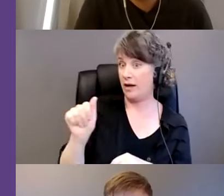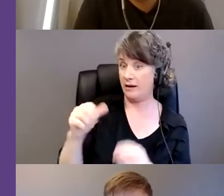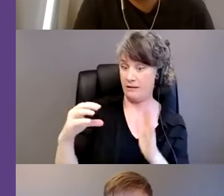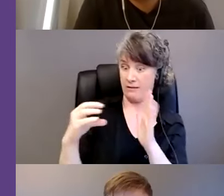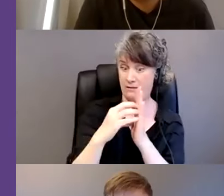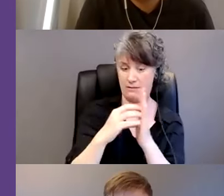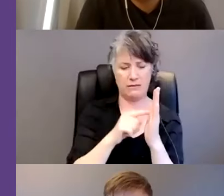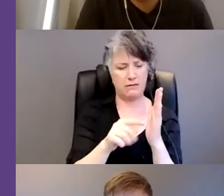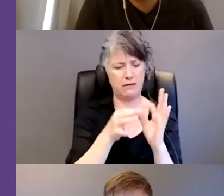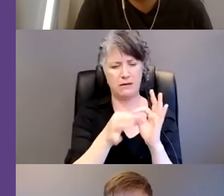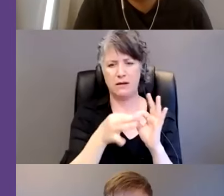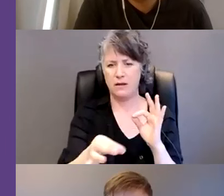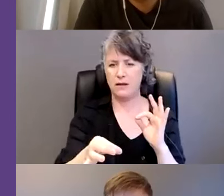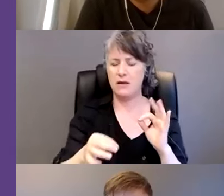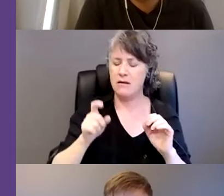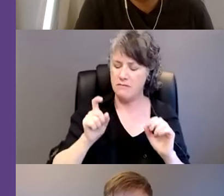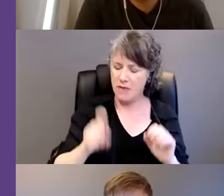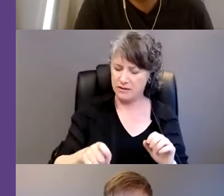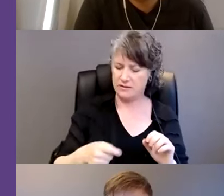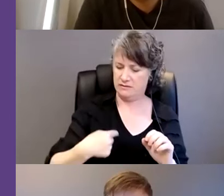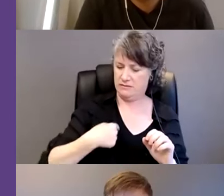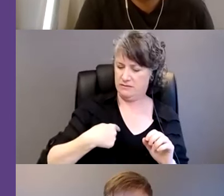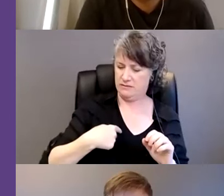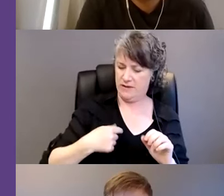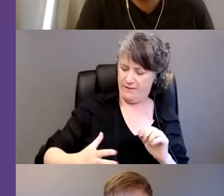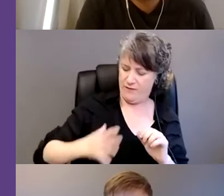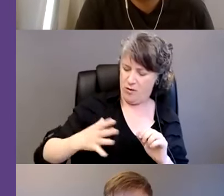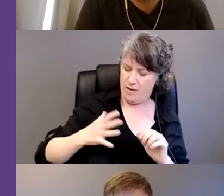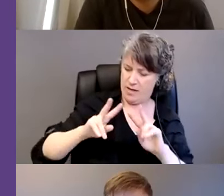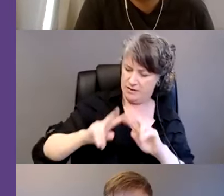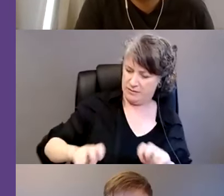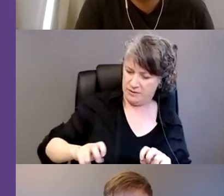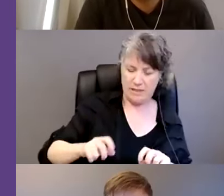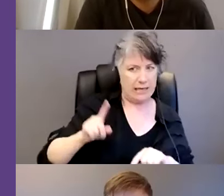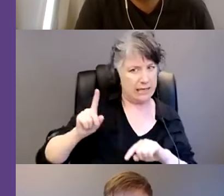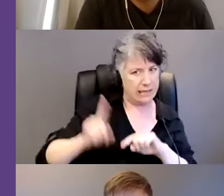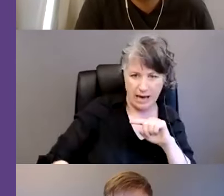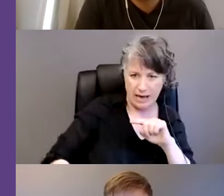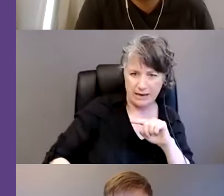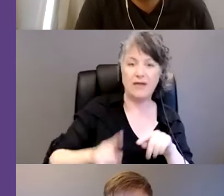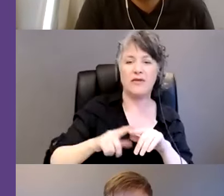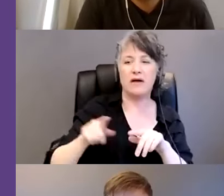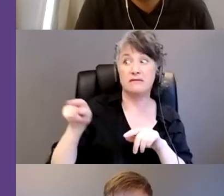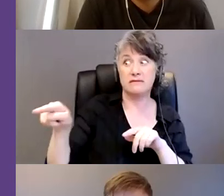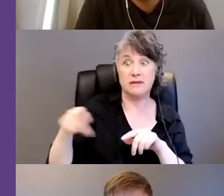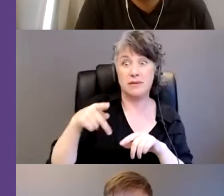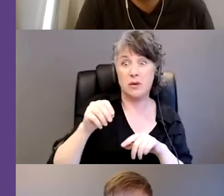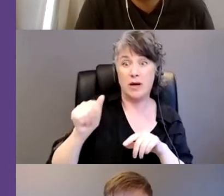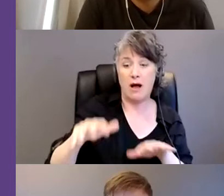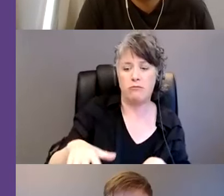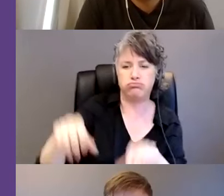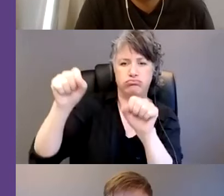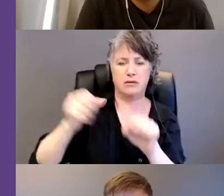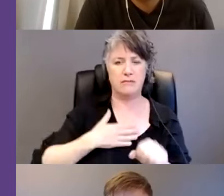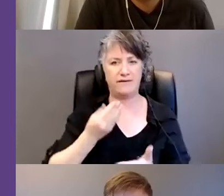need to be found incapable with a formal assessment before the POA can take responsibility for their finances.